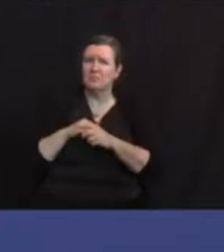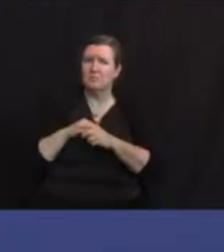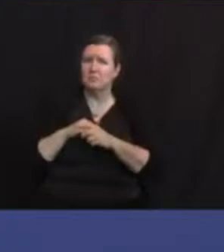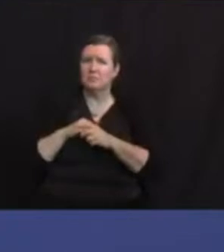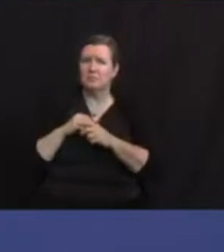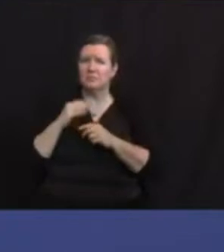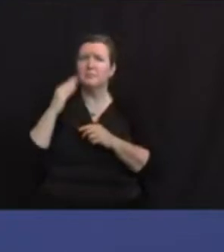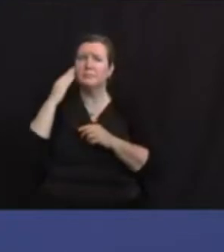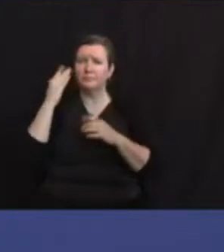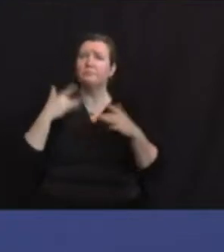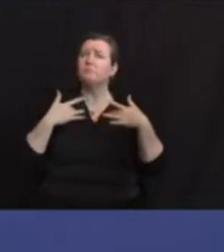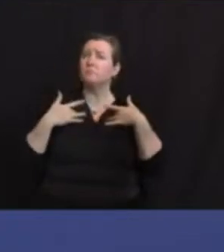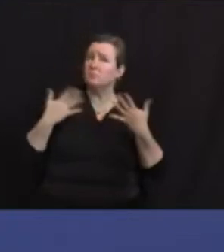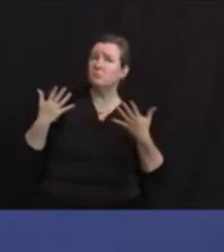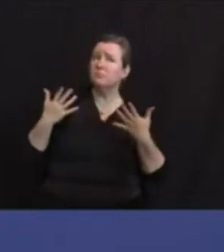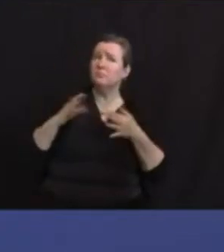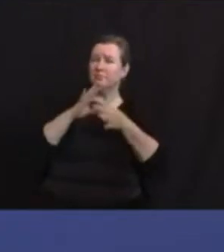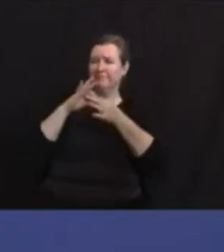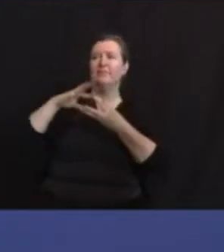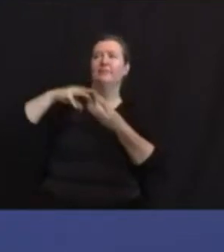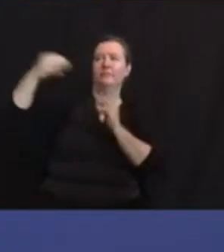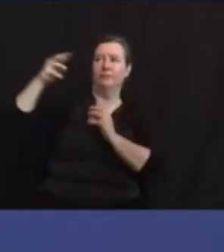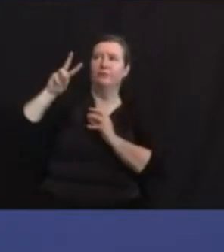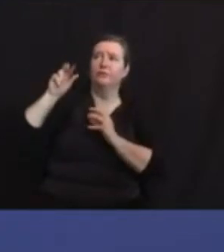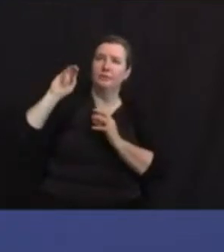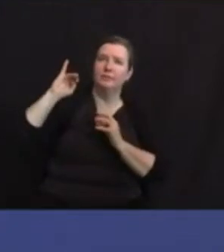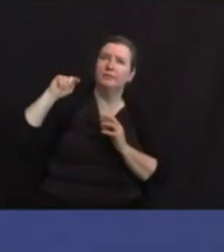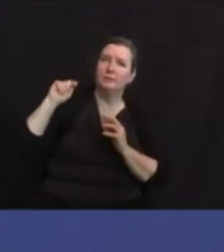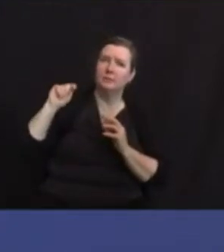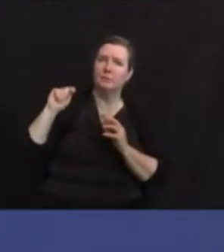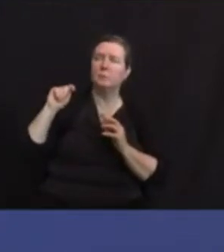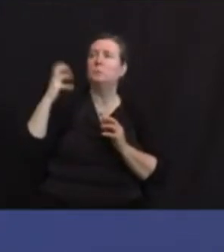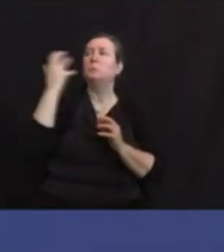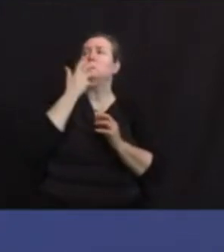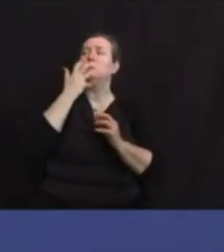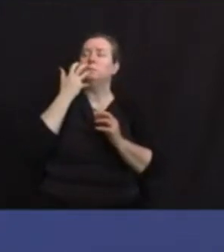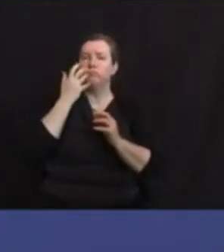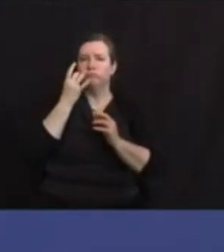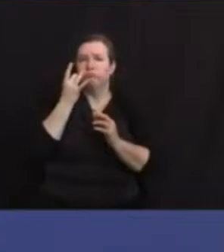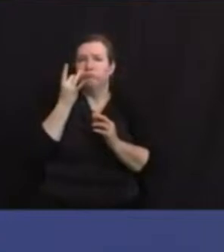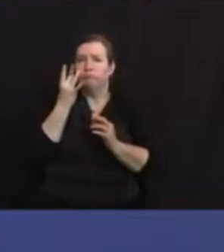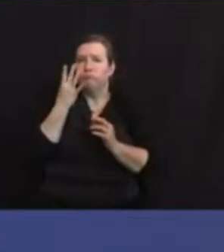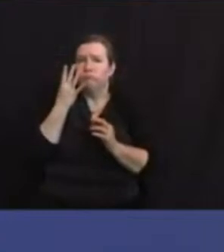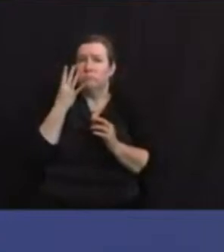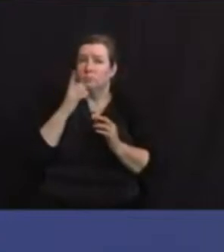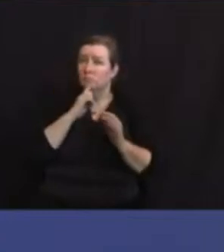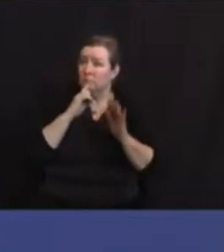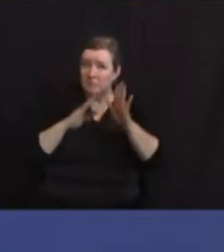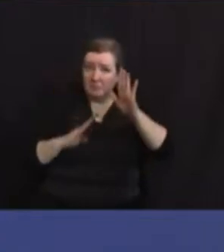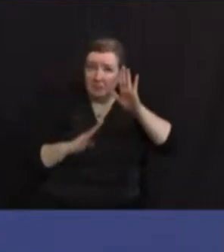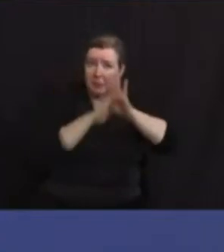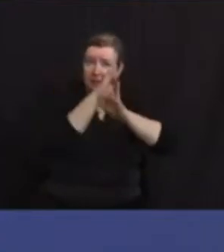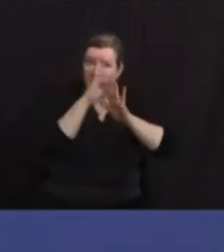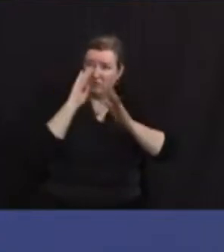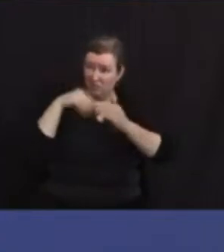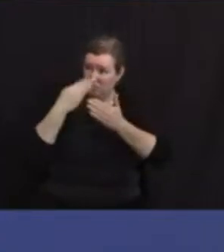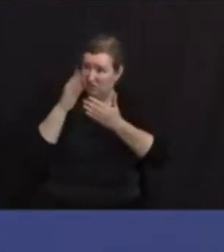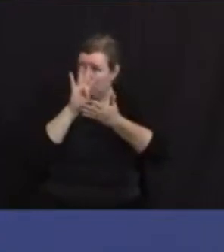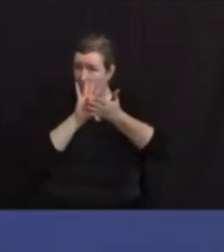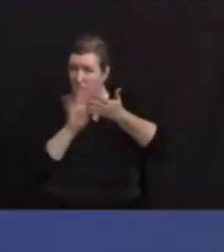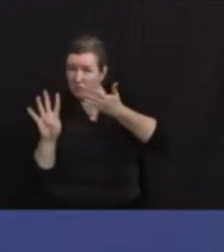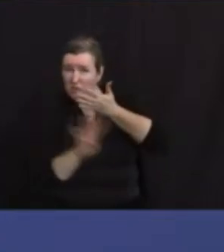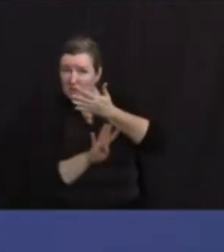heard about with the variants is huge. And talking about a major spike coming in the next 4 to 16